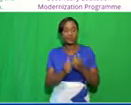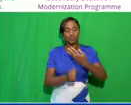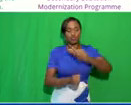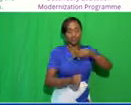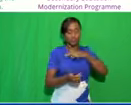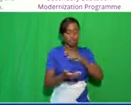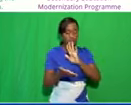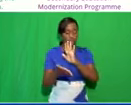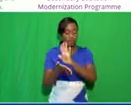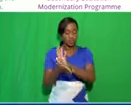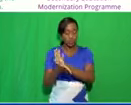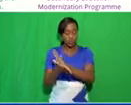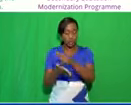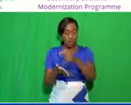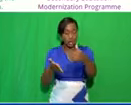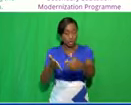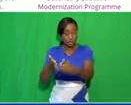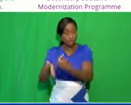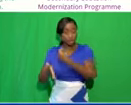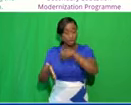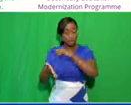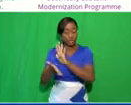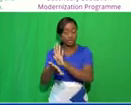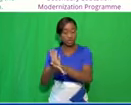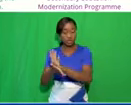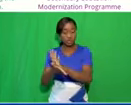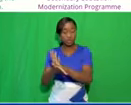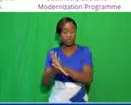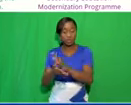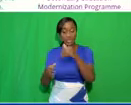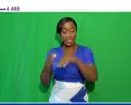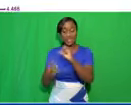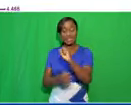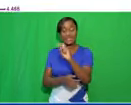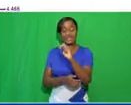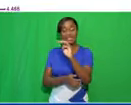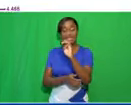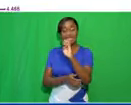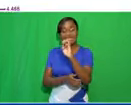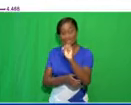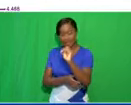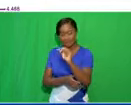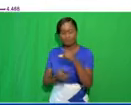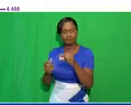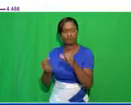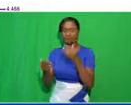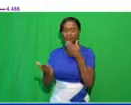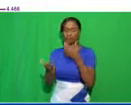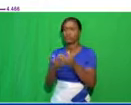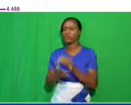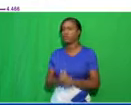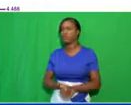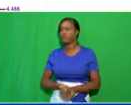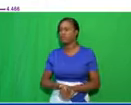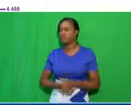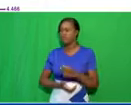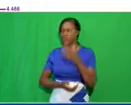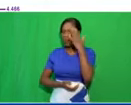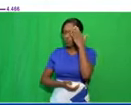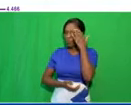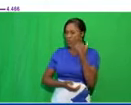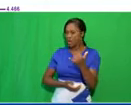denominational, new denominational schools in SEM doing quite well. But before you proceed, yes, Professor, yes? why the